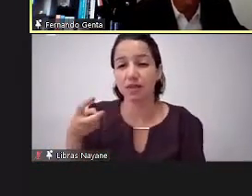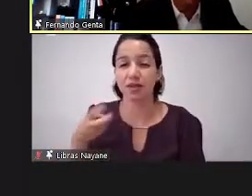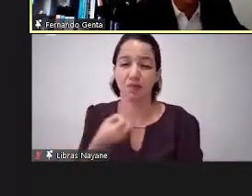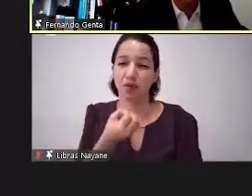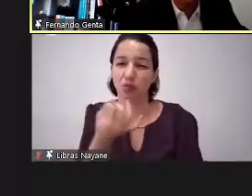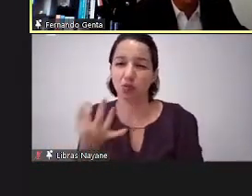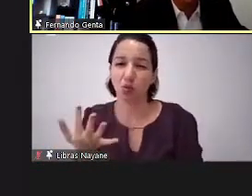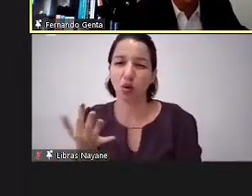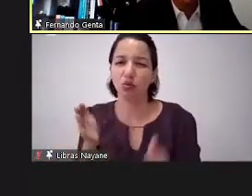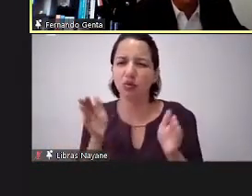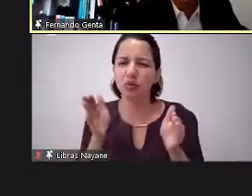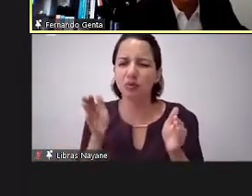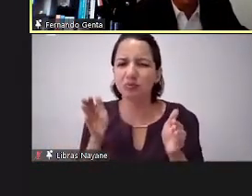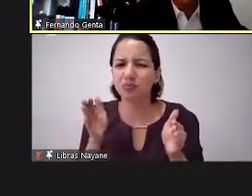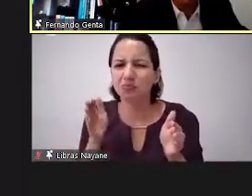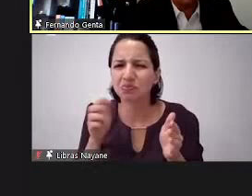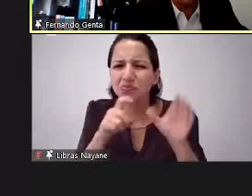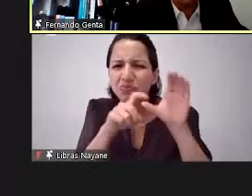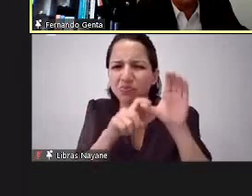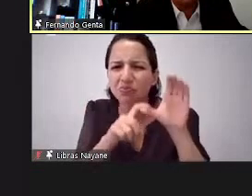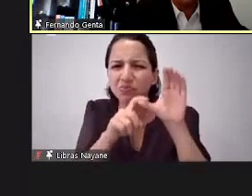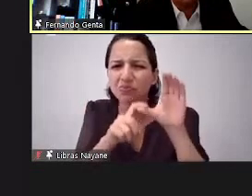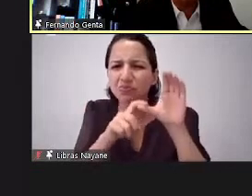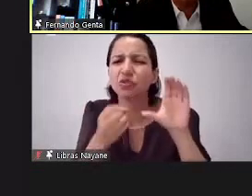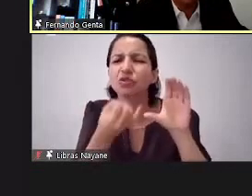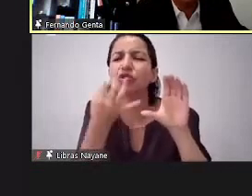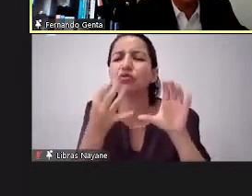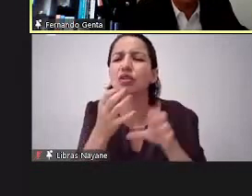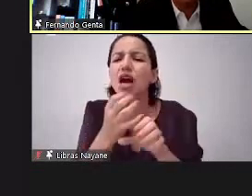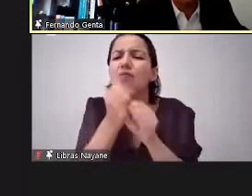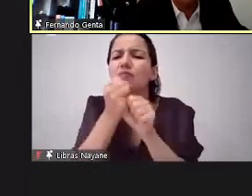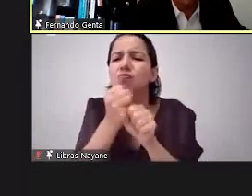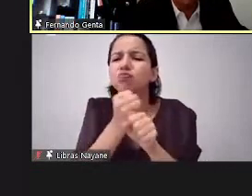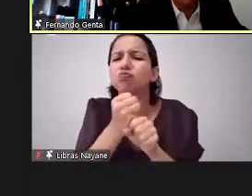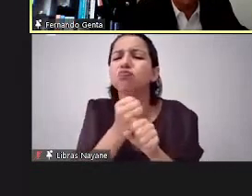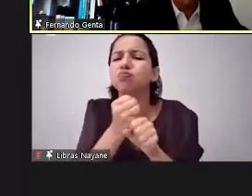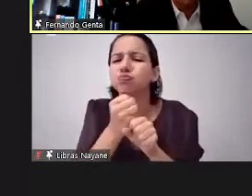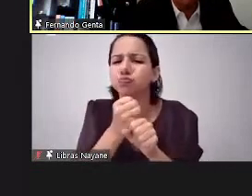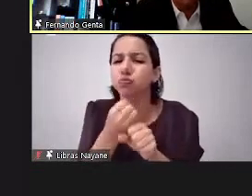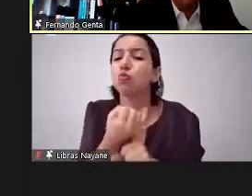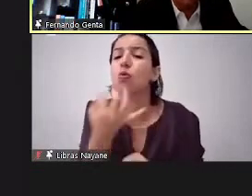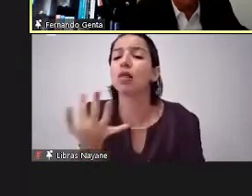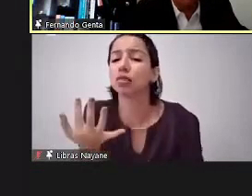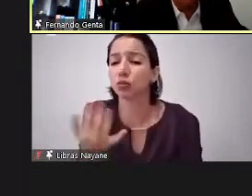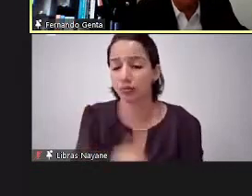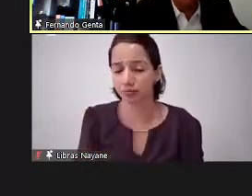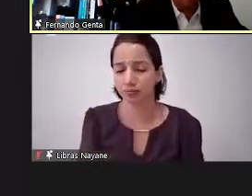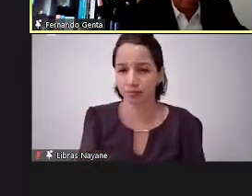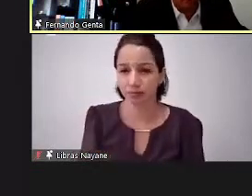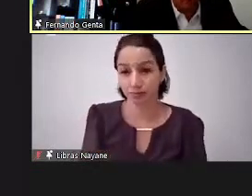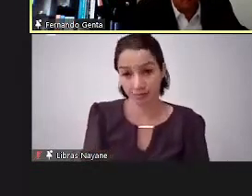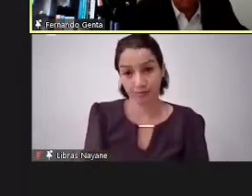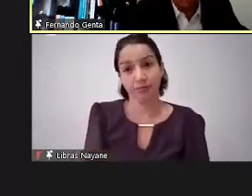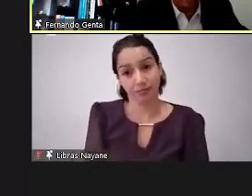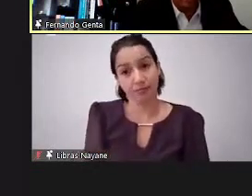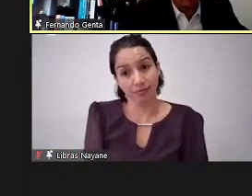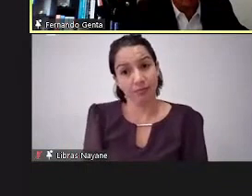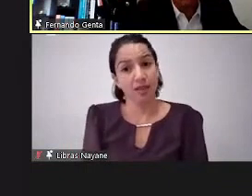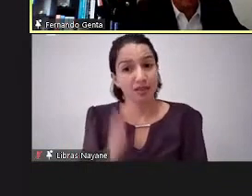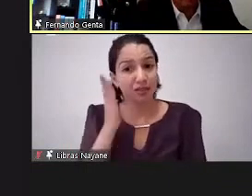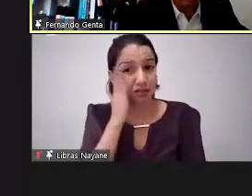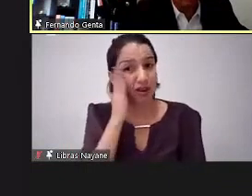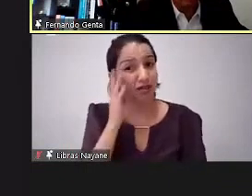end up and how much we'll lose in growth. But there is a space